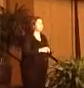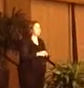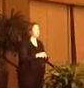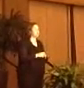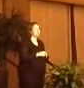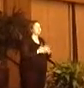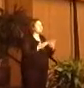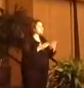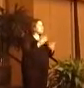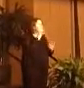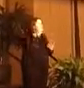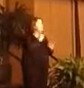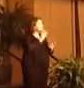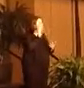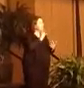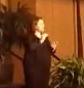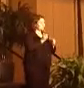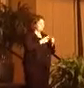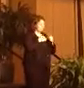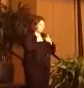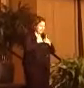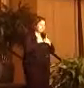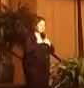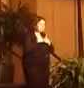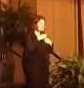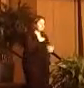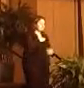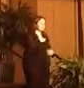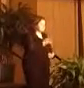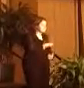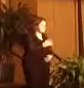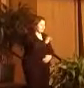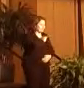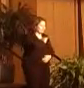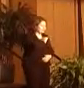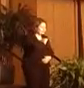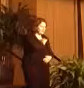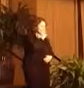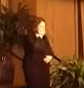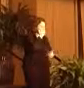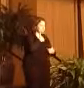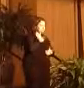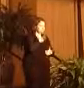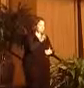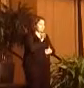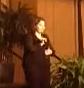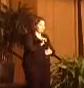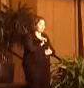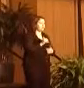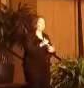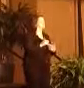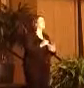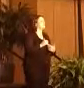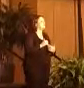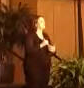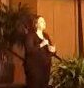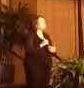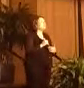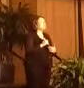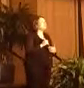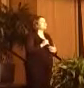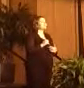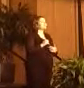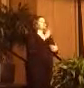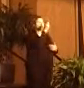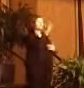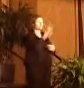might start with you coming out to yourself, which is kind of the initial thing, realizing that you're gay, which, by the way, I kind of realized